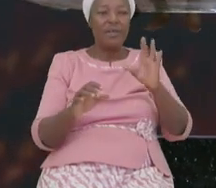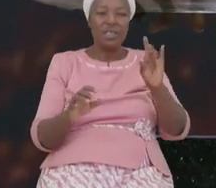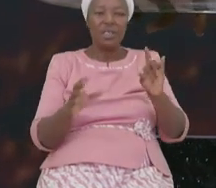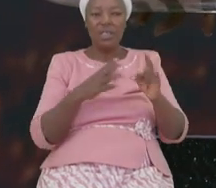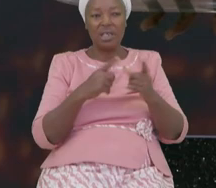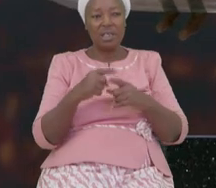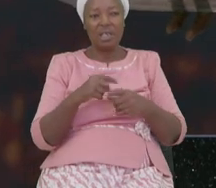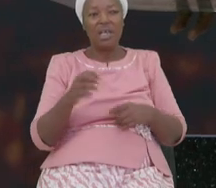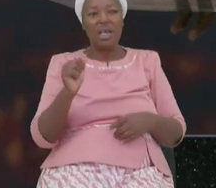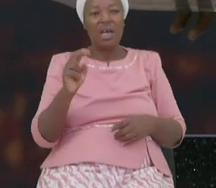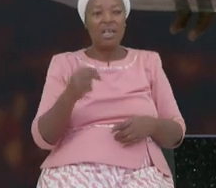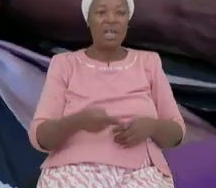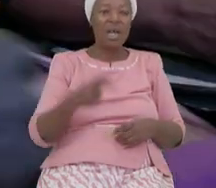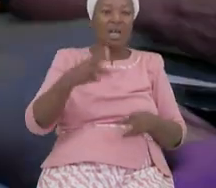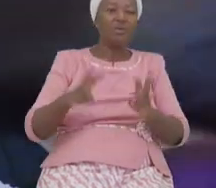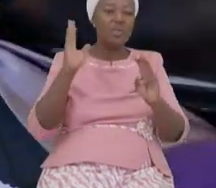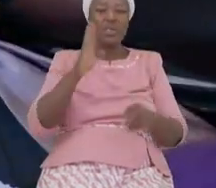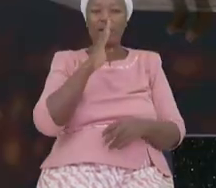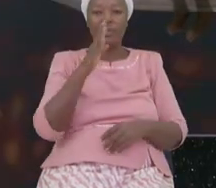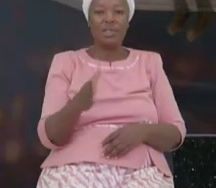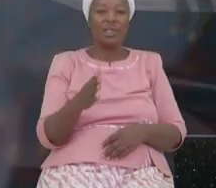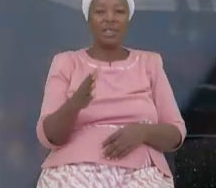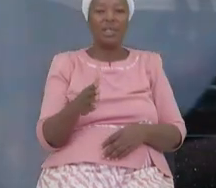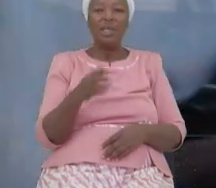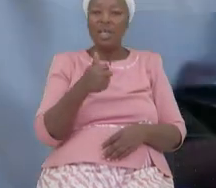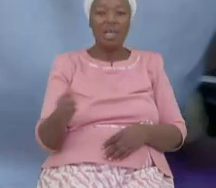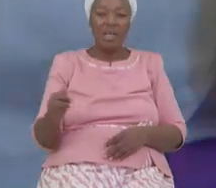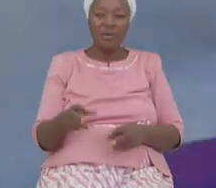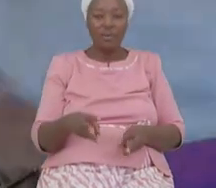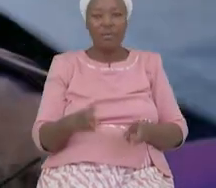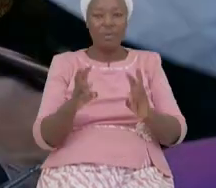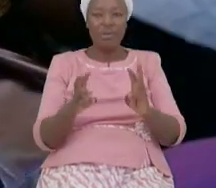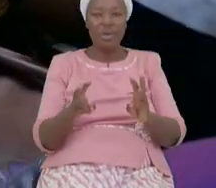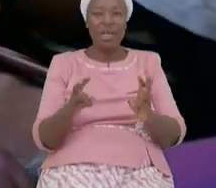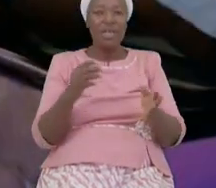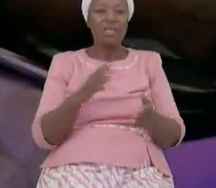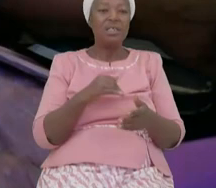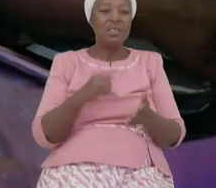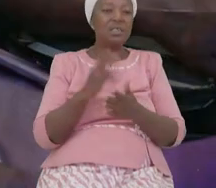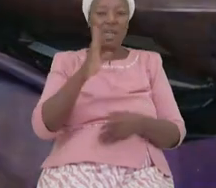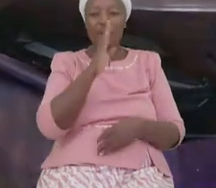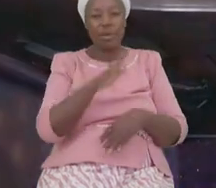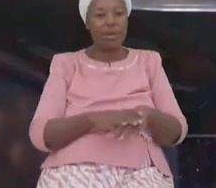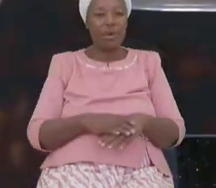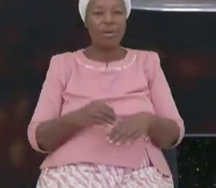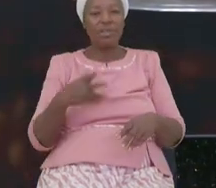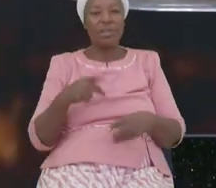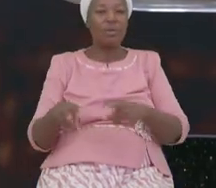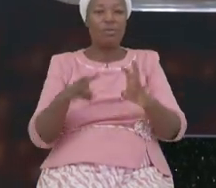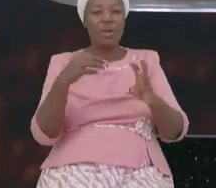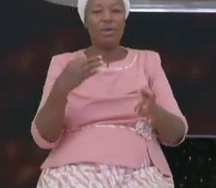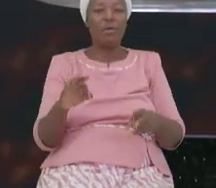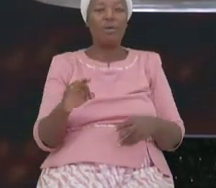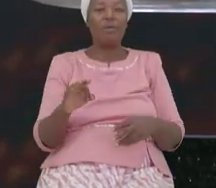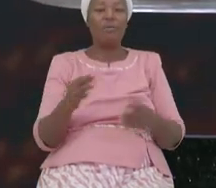highway shall be there, a way. It shall be called the way